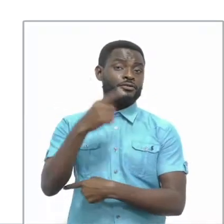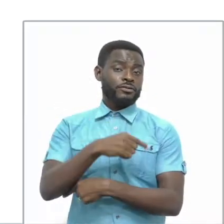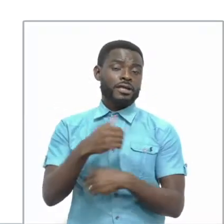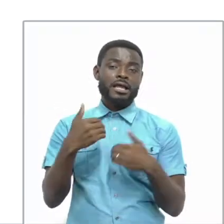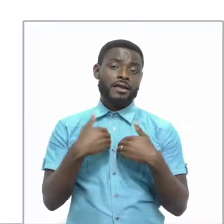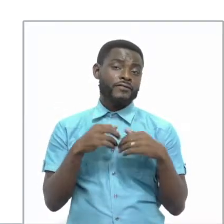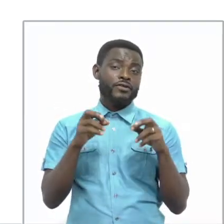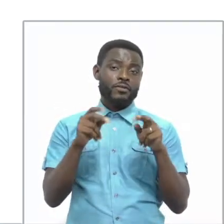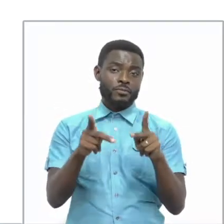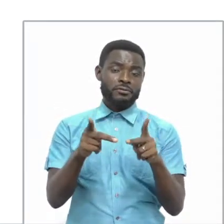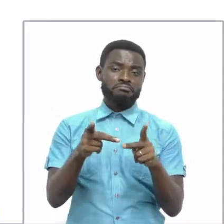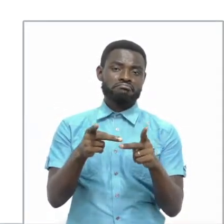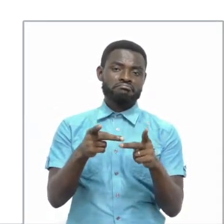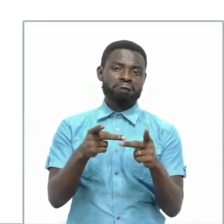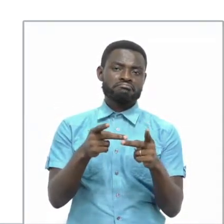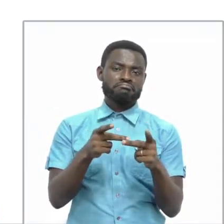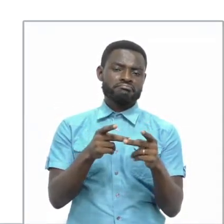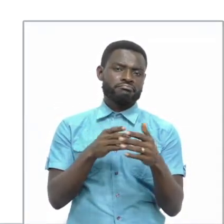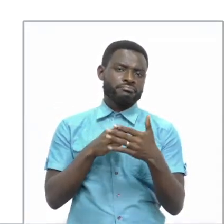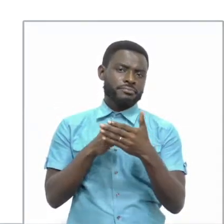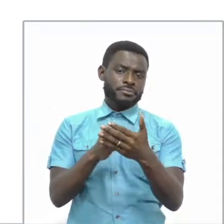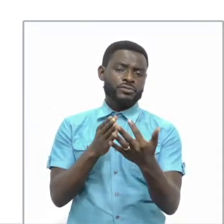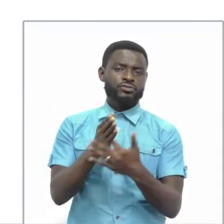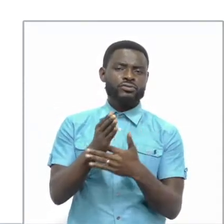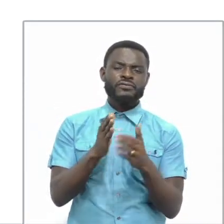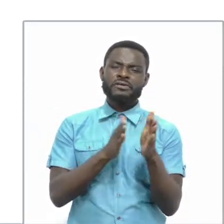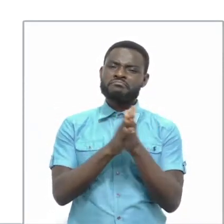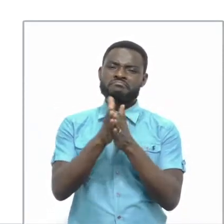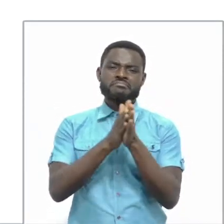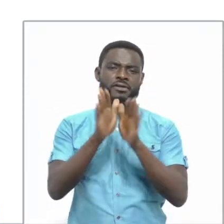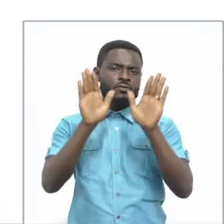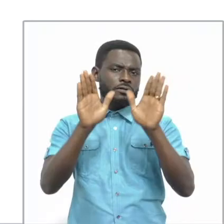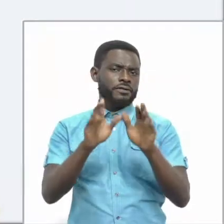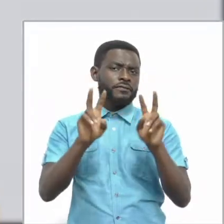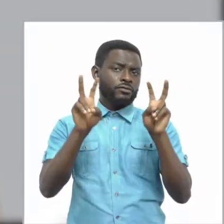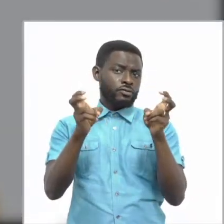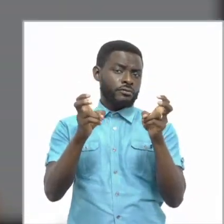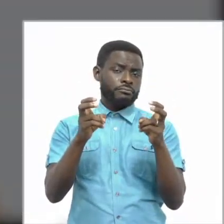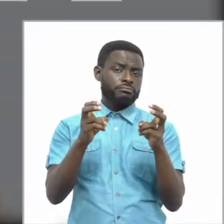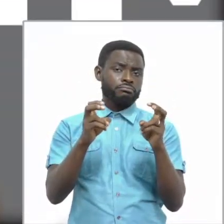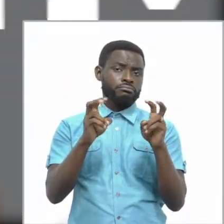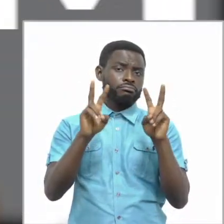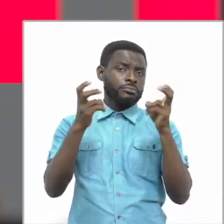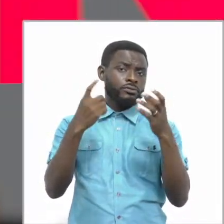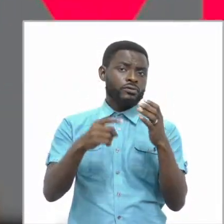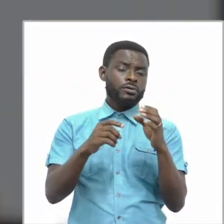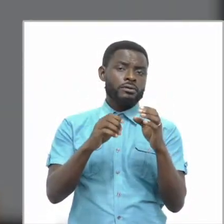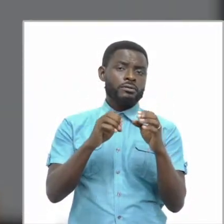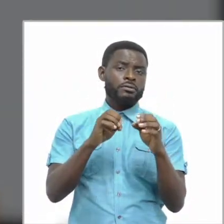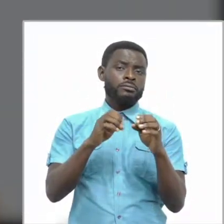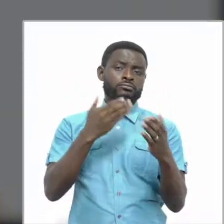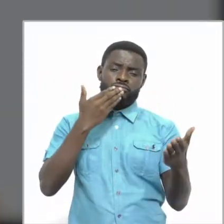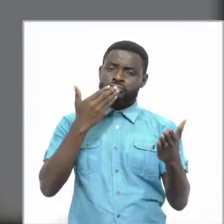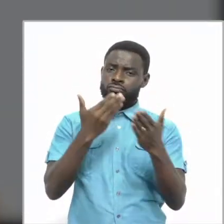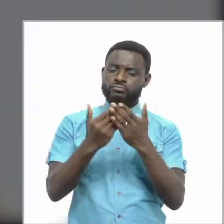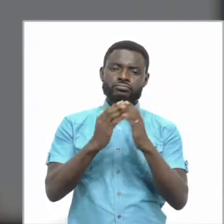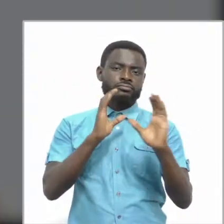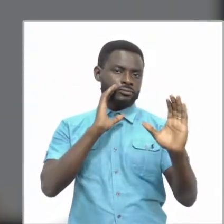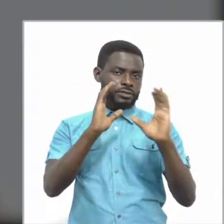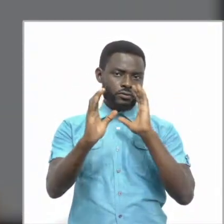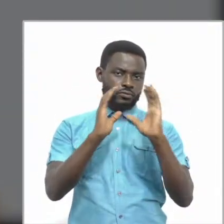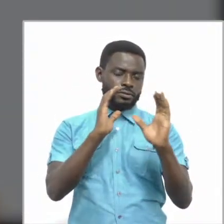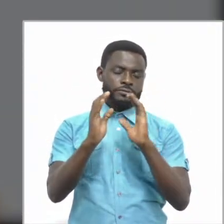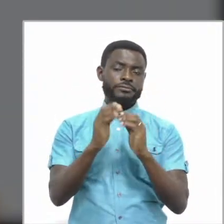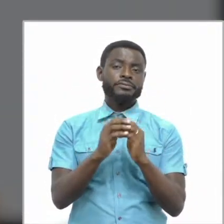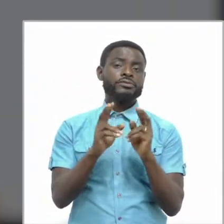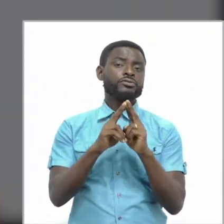Today I have the privilege to take us through a very interesting topic entitled Effective Communication. So take